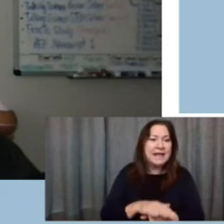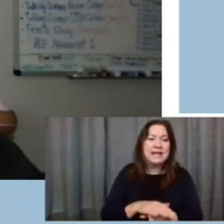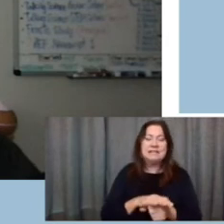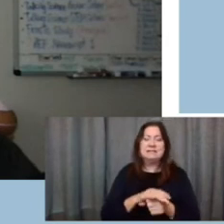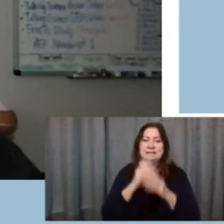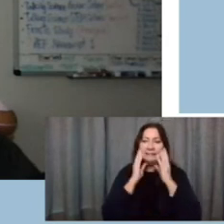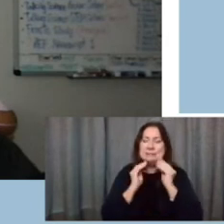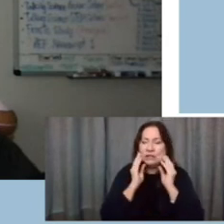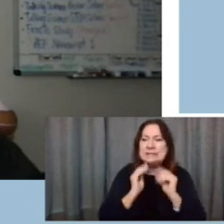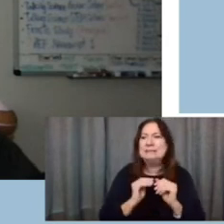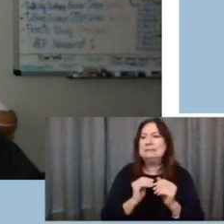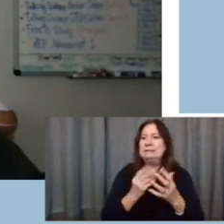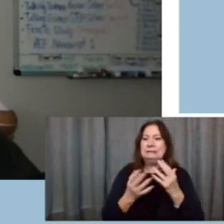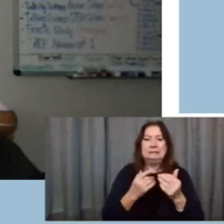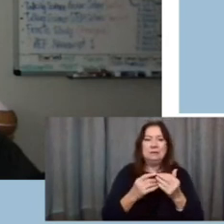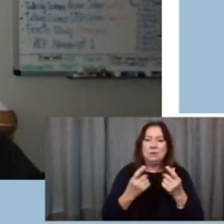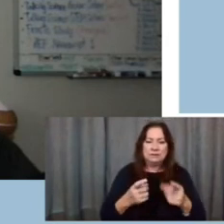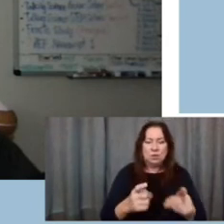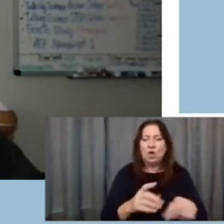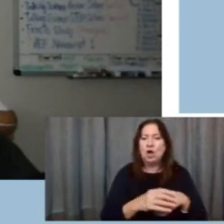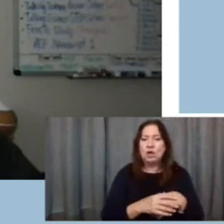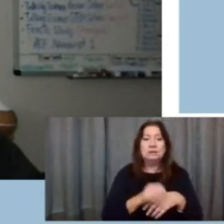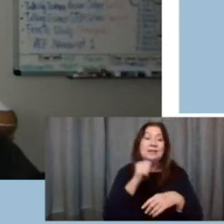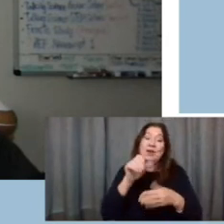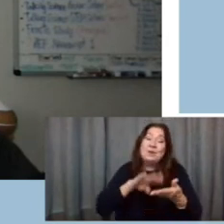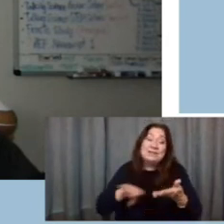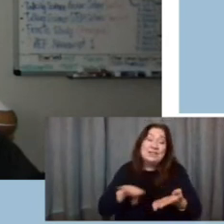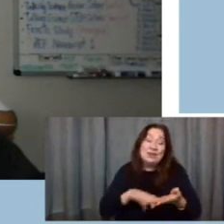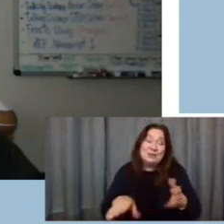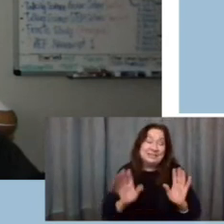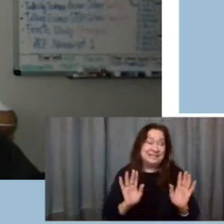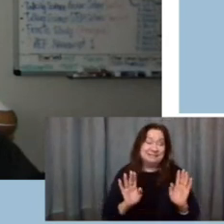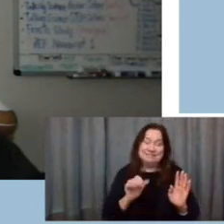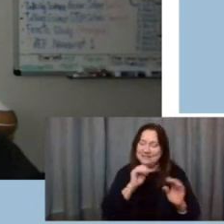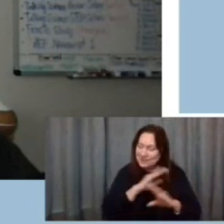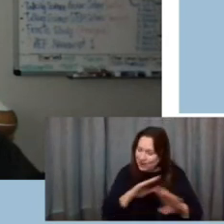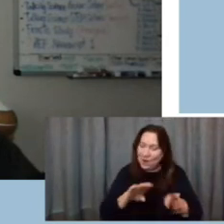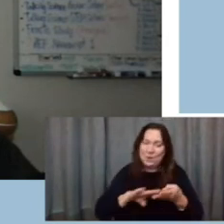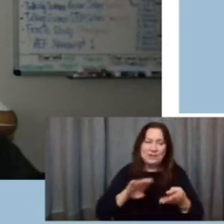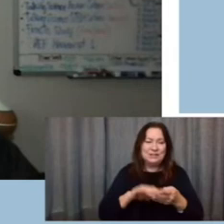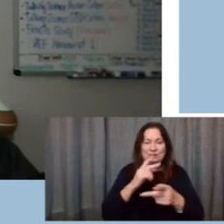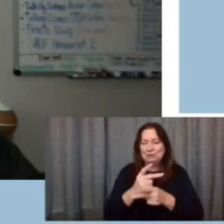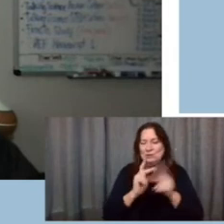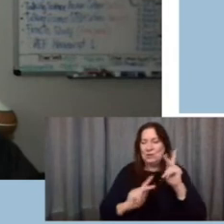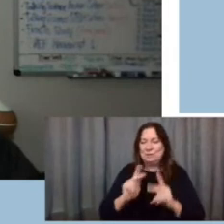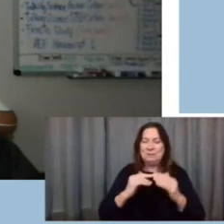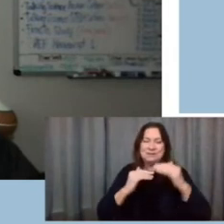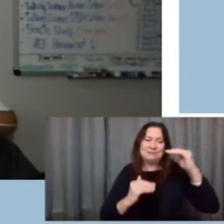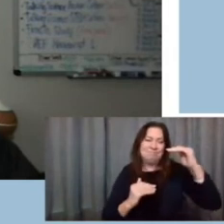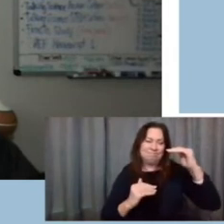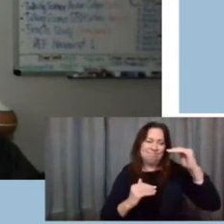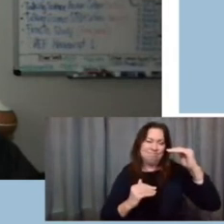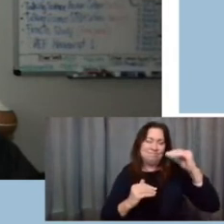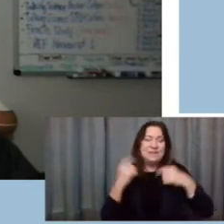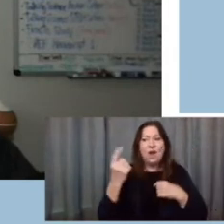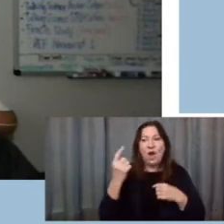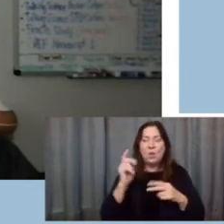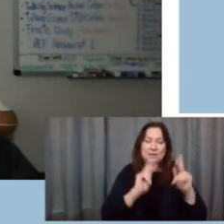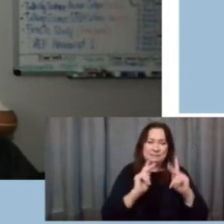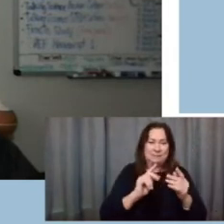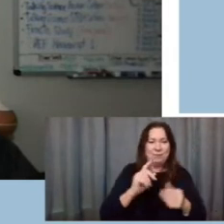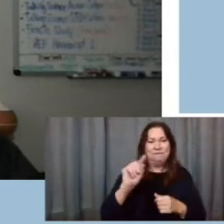through, there's no excuse to treat anybody as less than, so always people first. And I